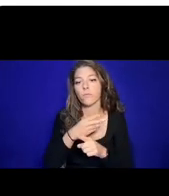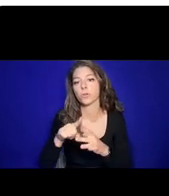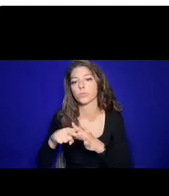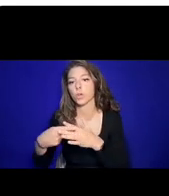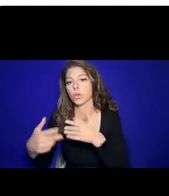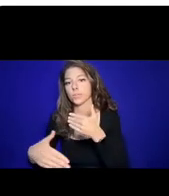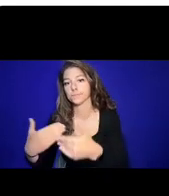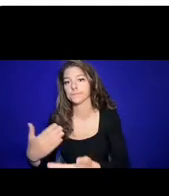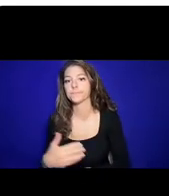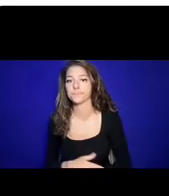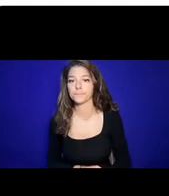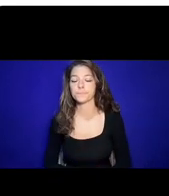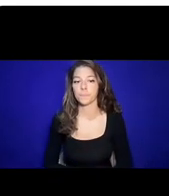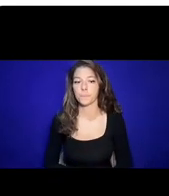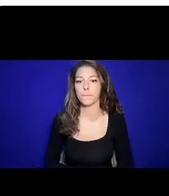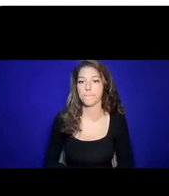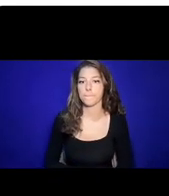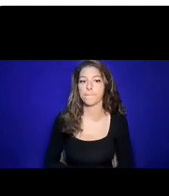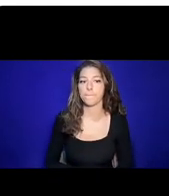start.